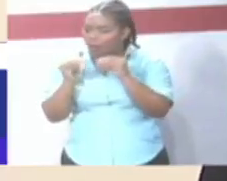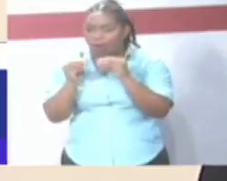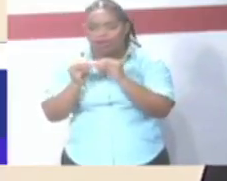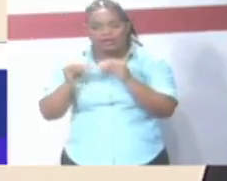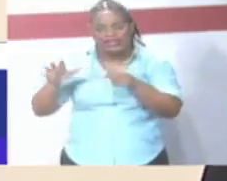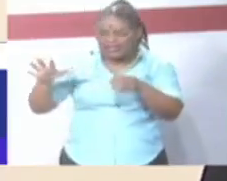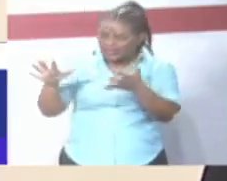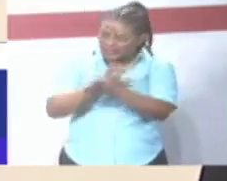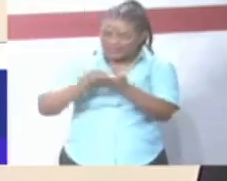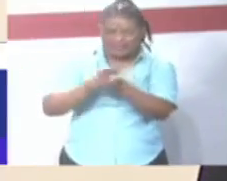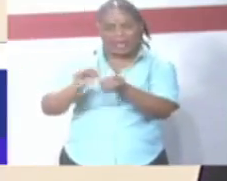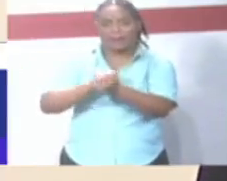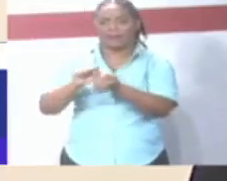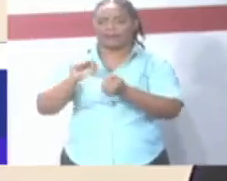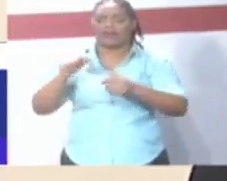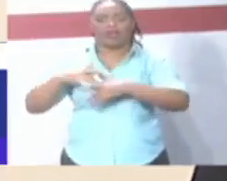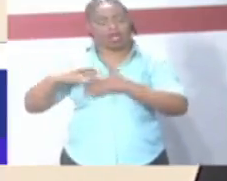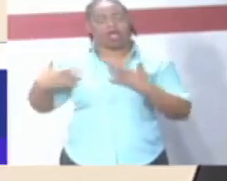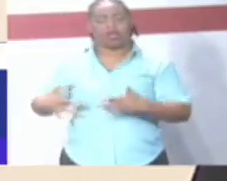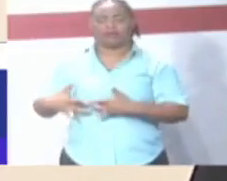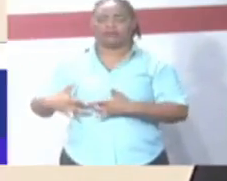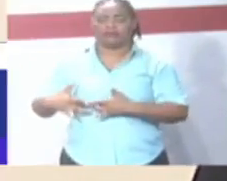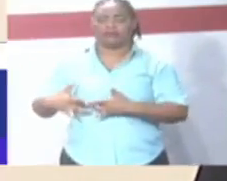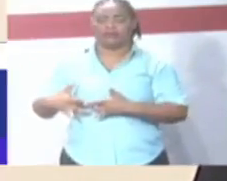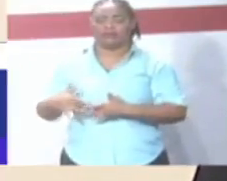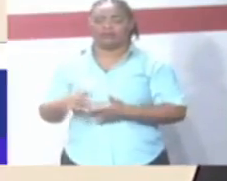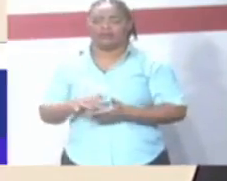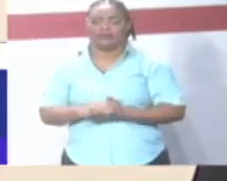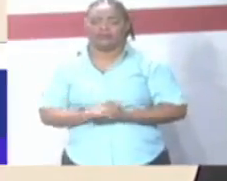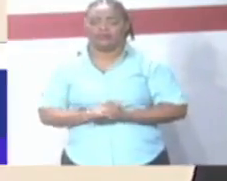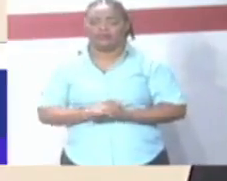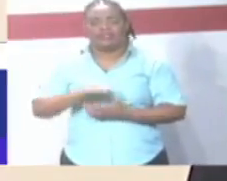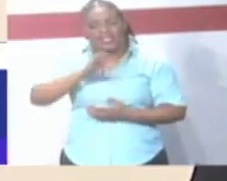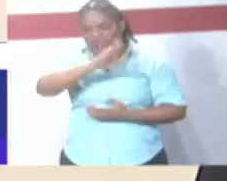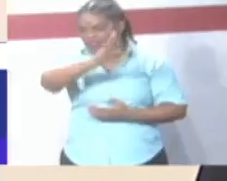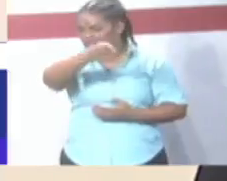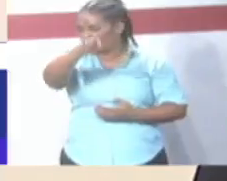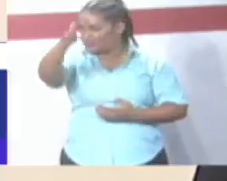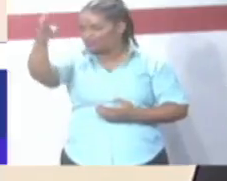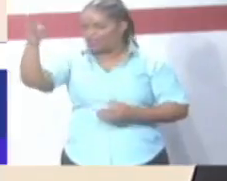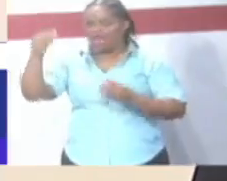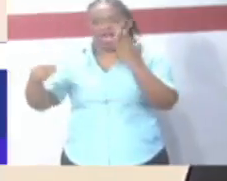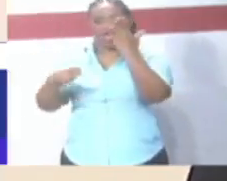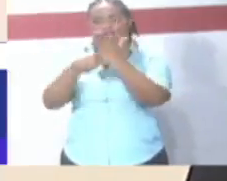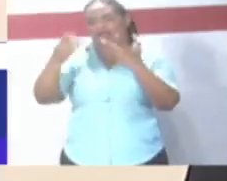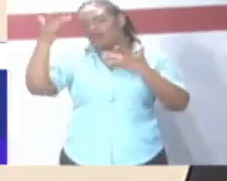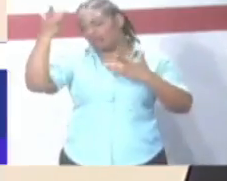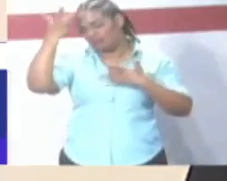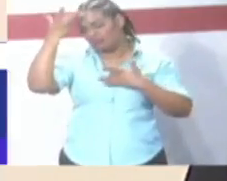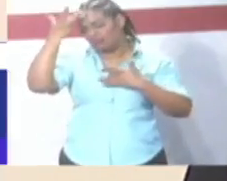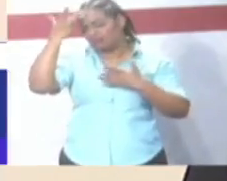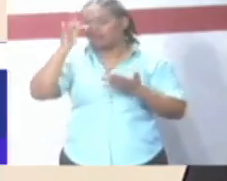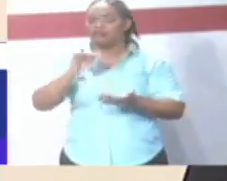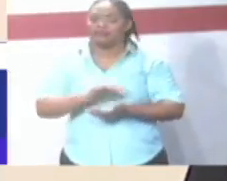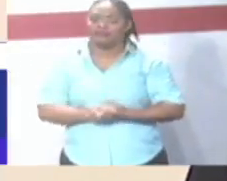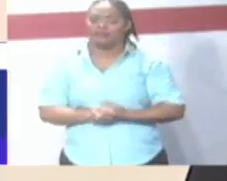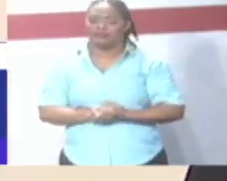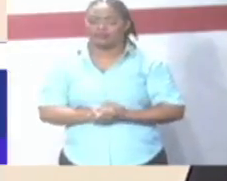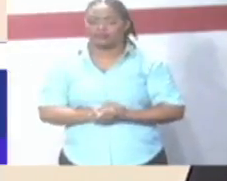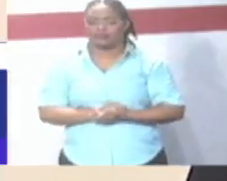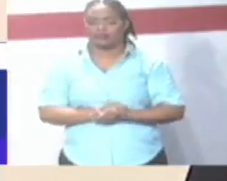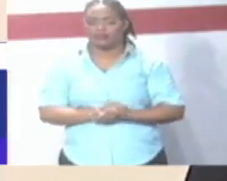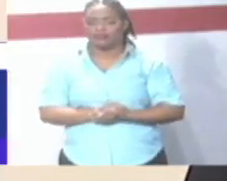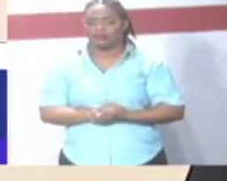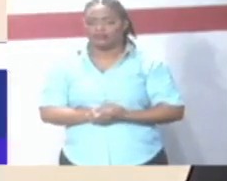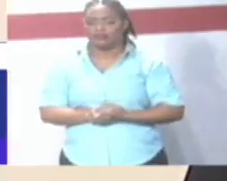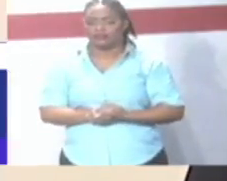about myocarditis, there's an inflammation in the heart, pericarditis, which is actually inflammation around the heart. Doesn't matter where you get inflammation, you have inflammation in the heart. The heart,